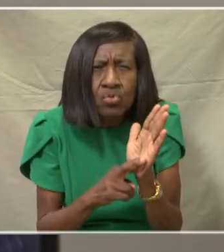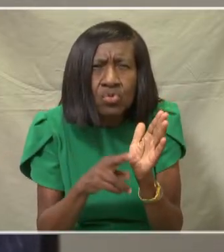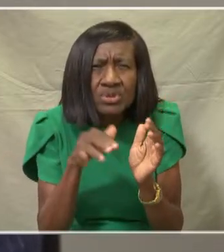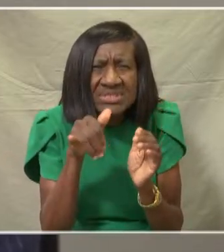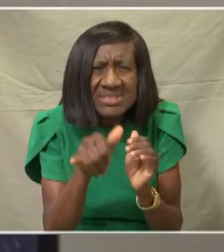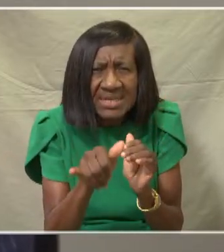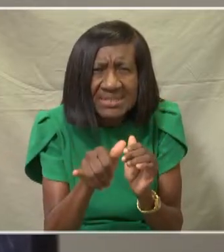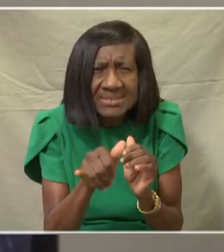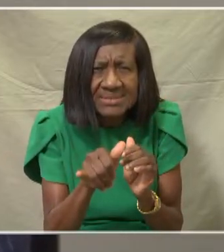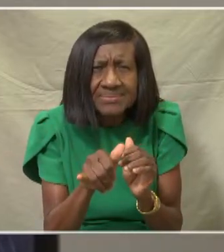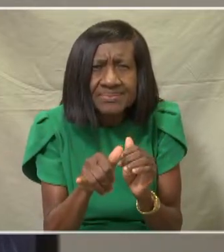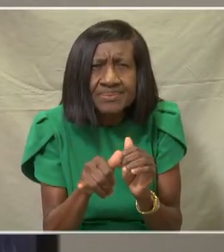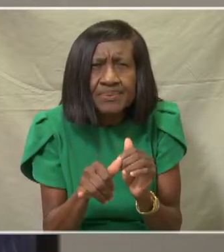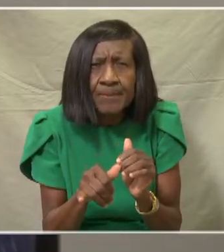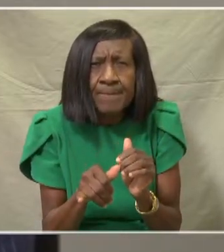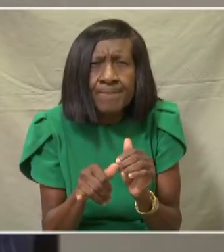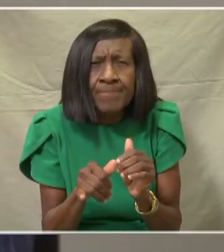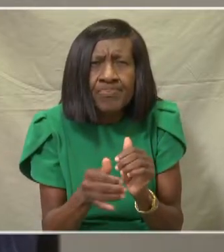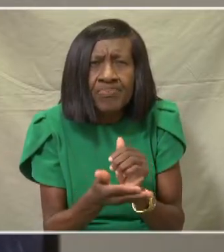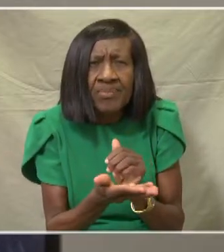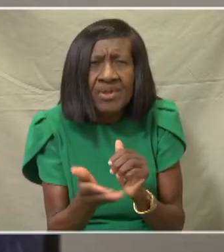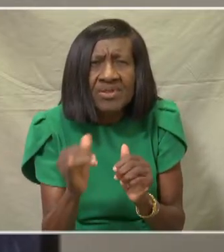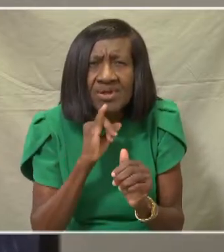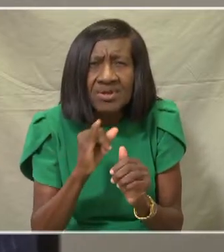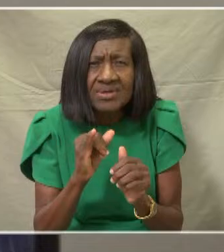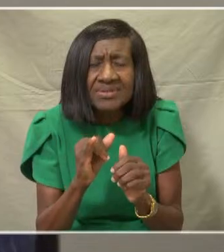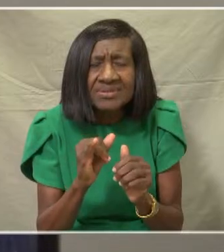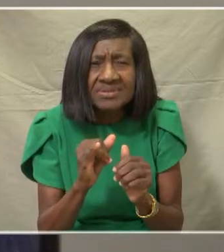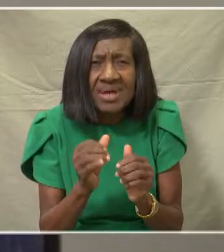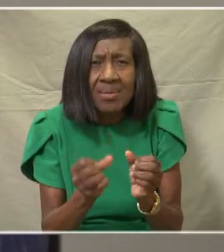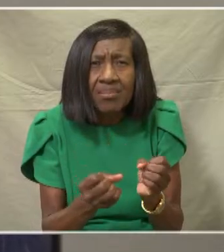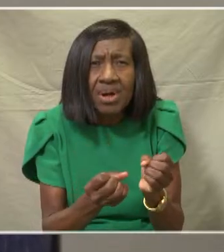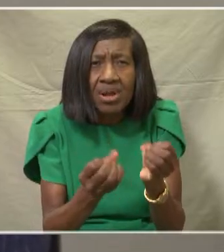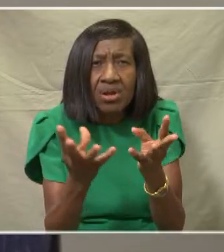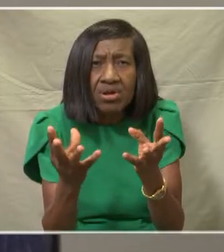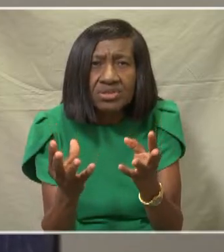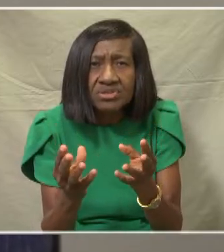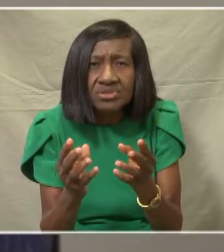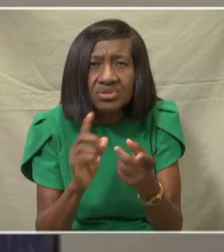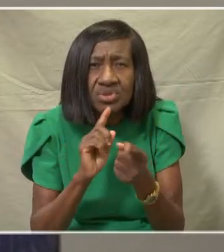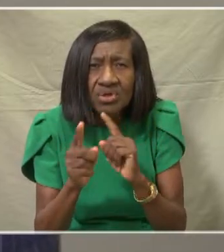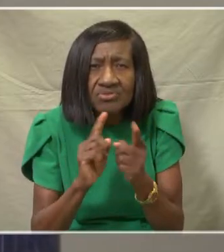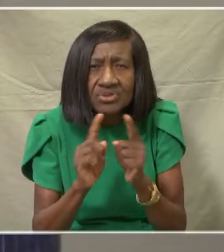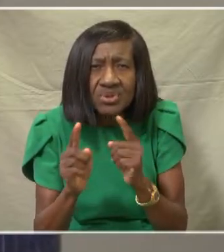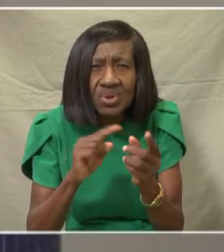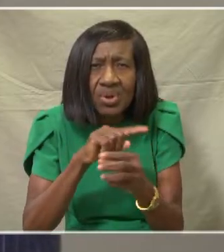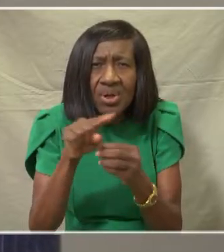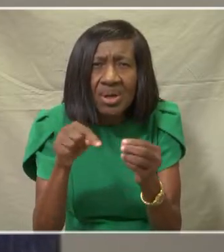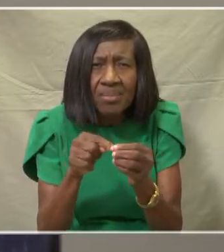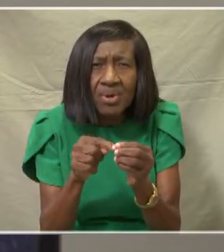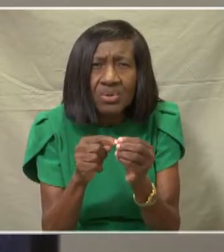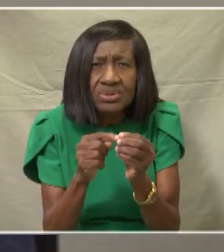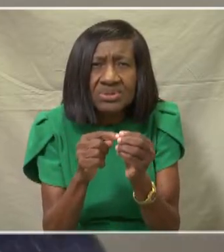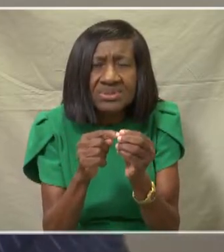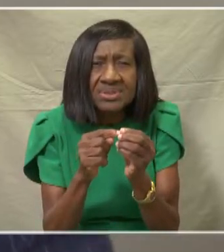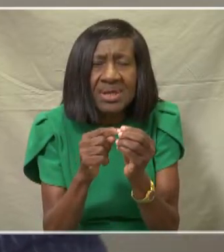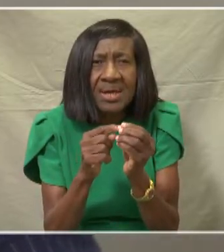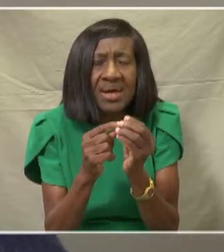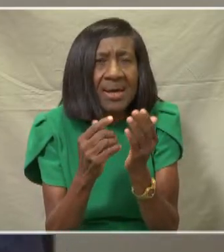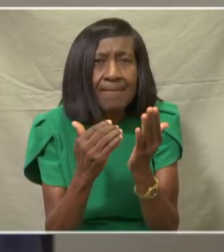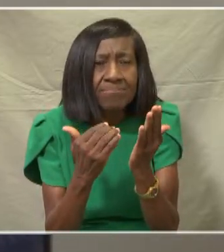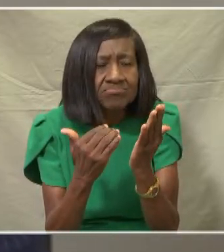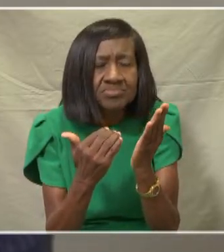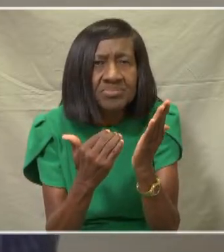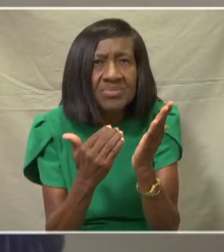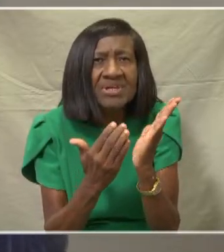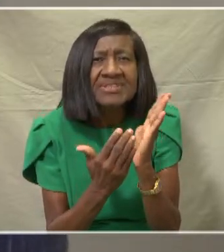Now, there is a lot of talk globally about the development of standards, because undoubtedly there